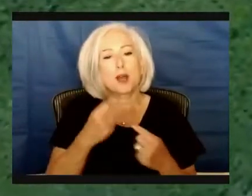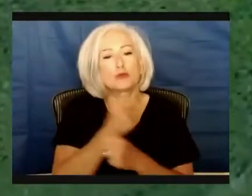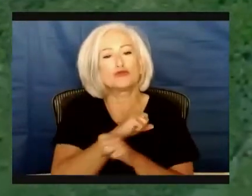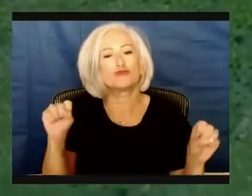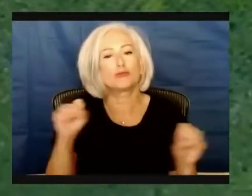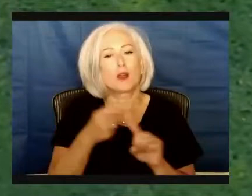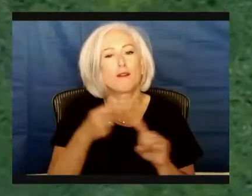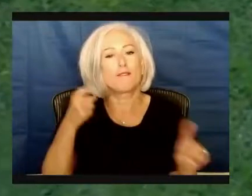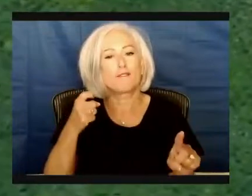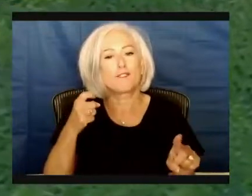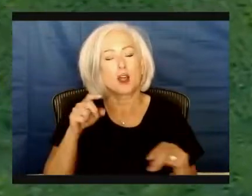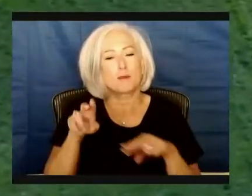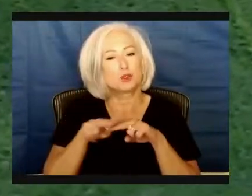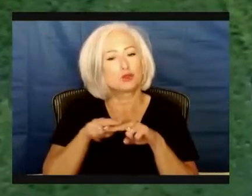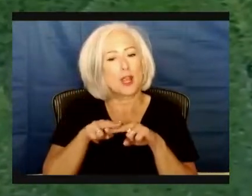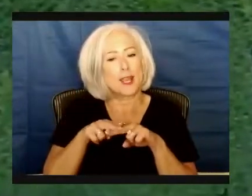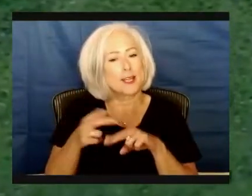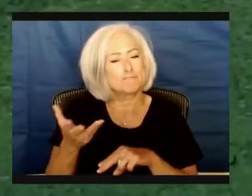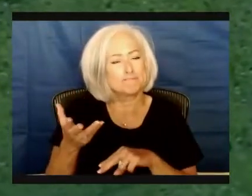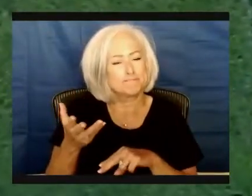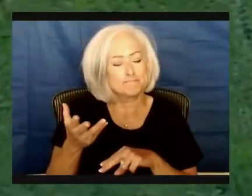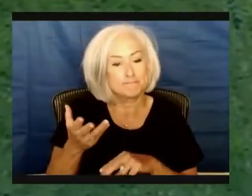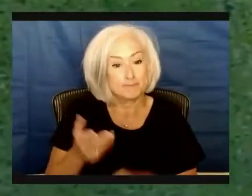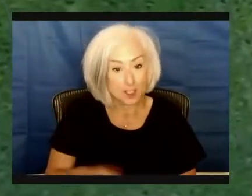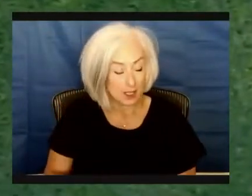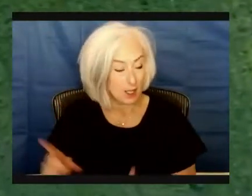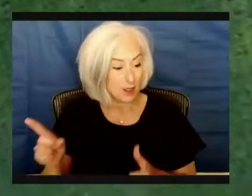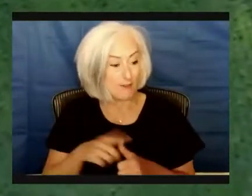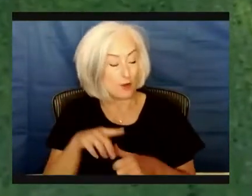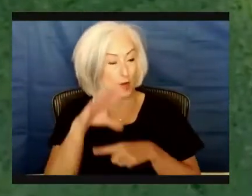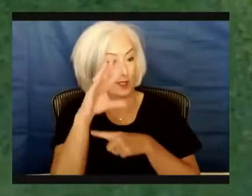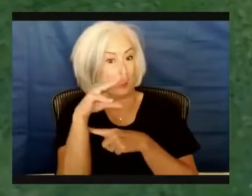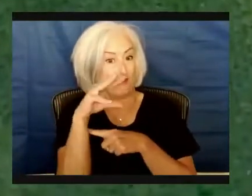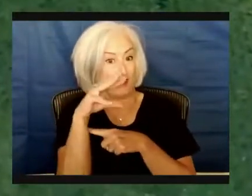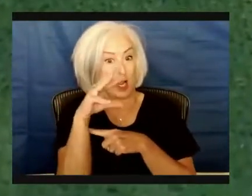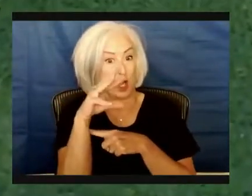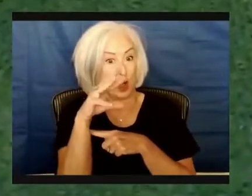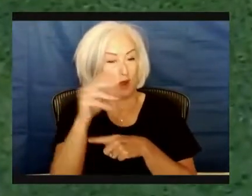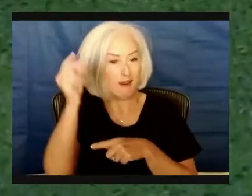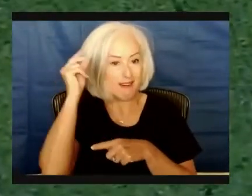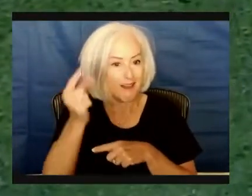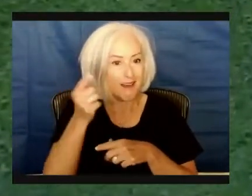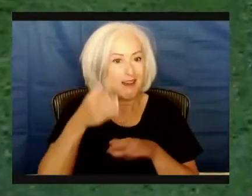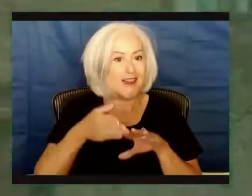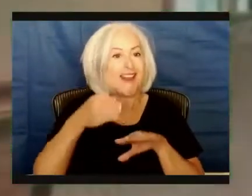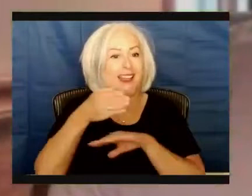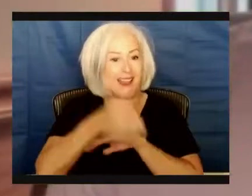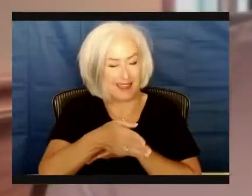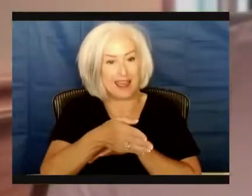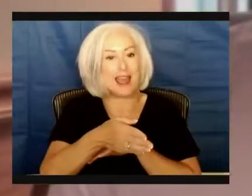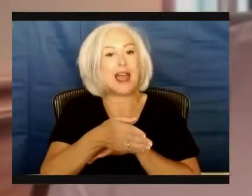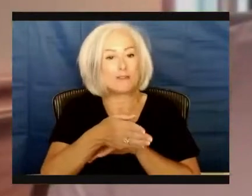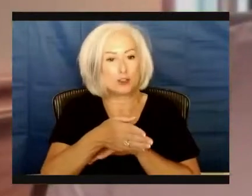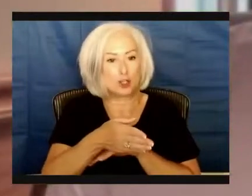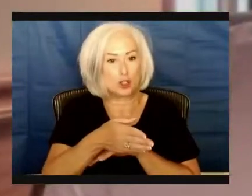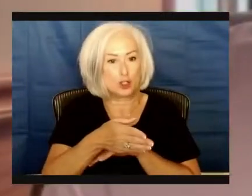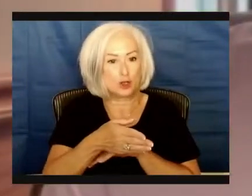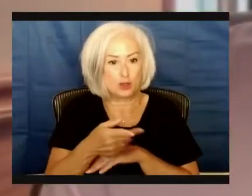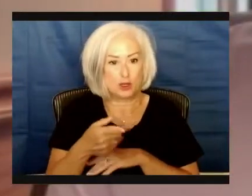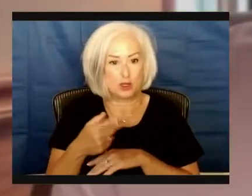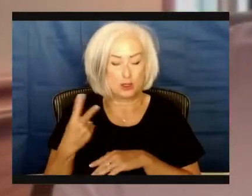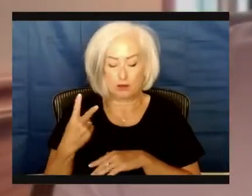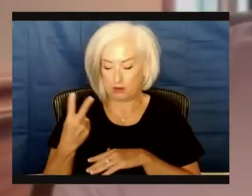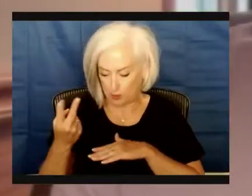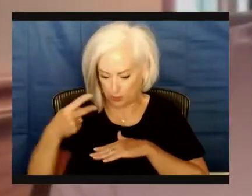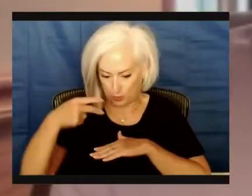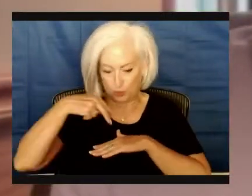So yeah, I think that first video I took was immediately after. We like kind of stood up and like everyone was